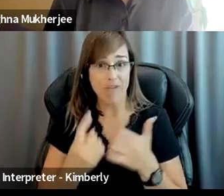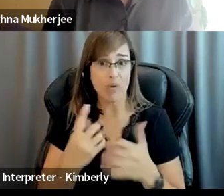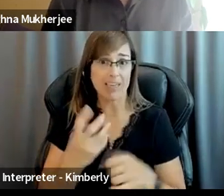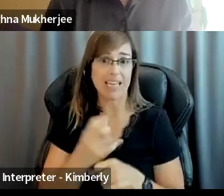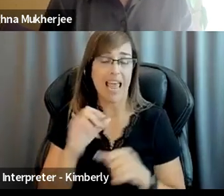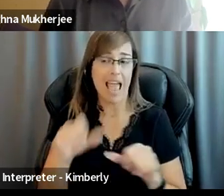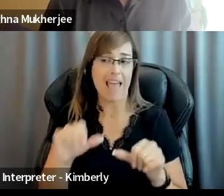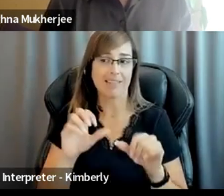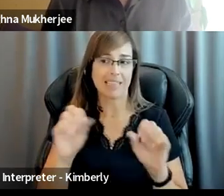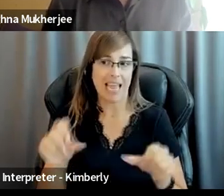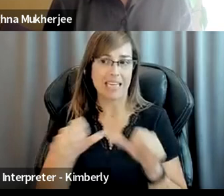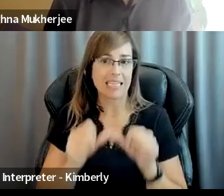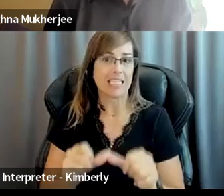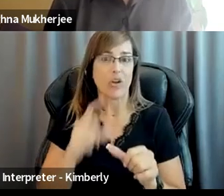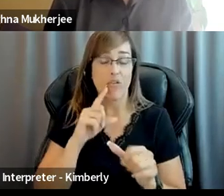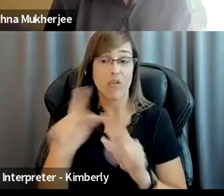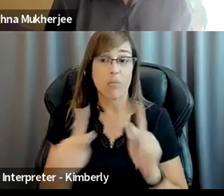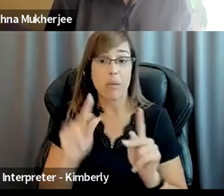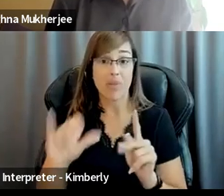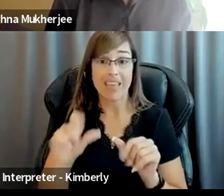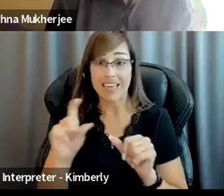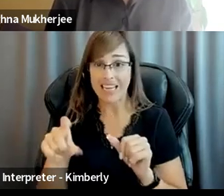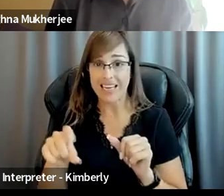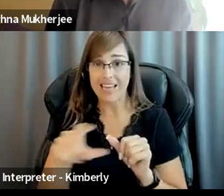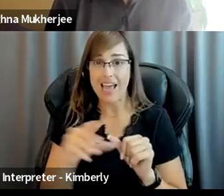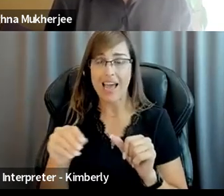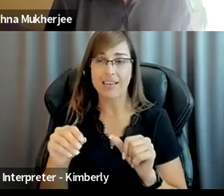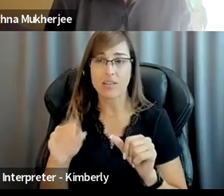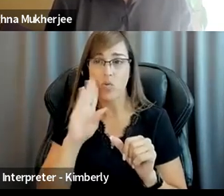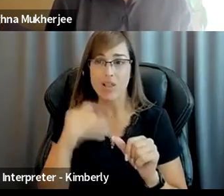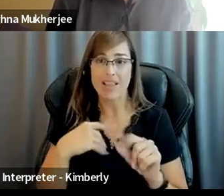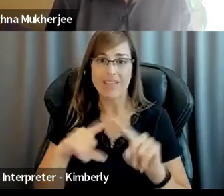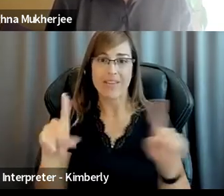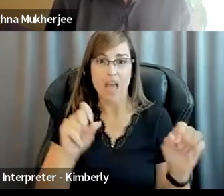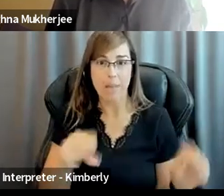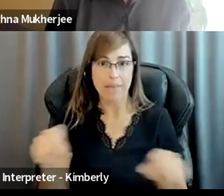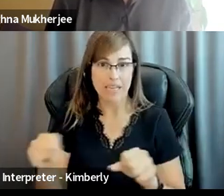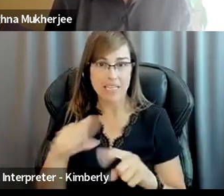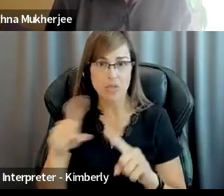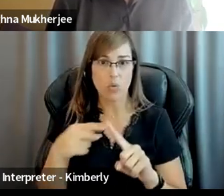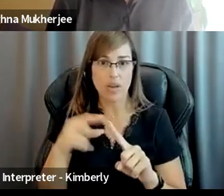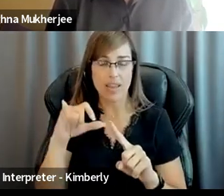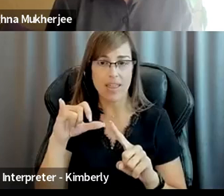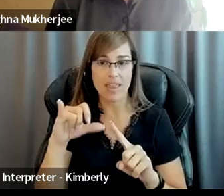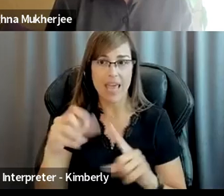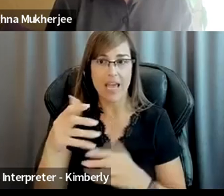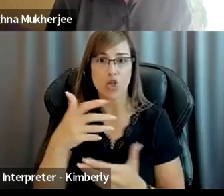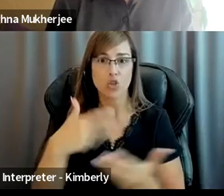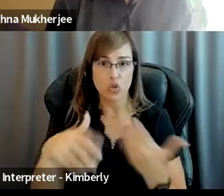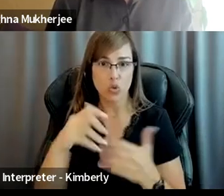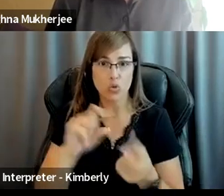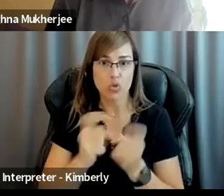could continue for people who need it and who will, yeah, have different abilities when that social change is